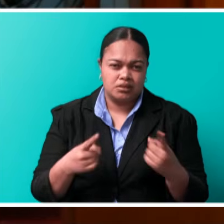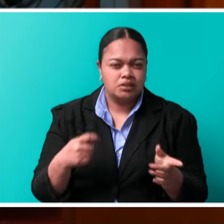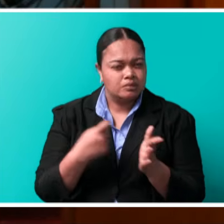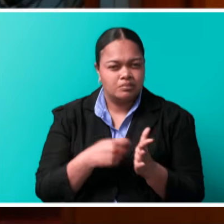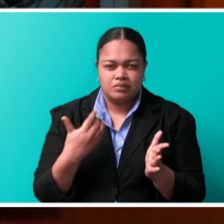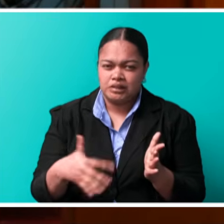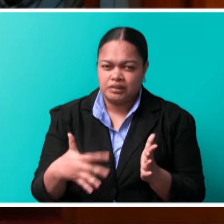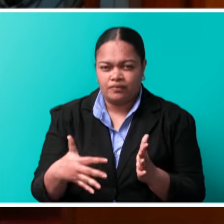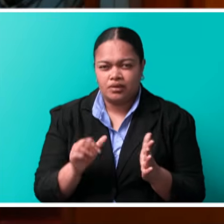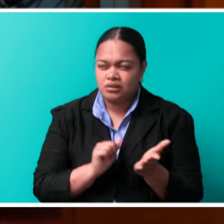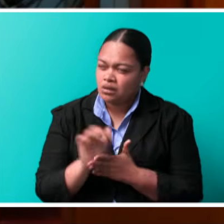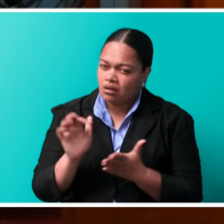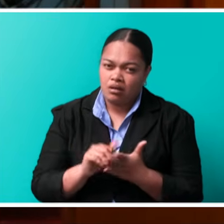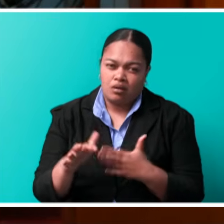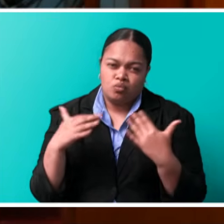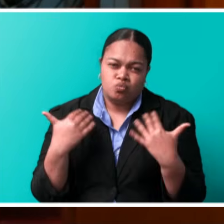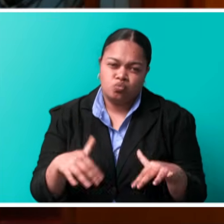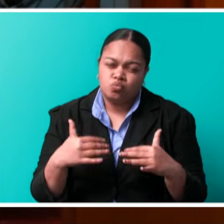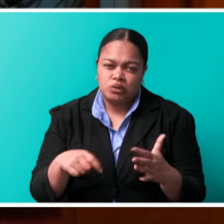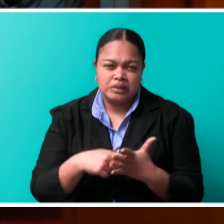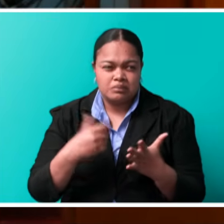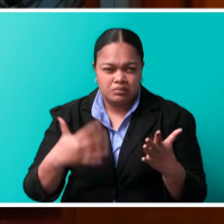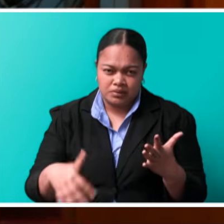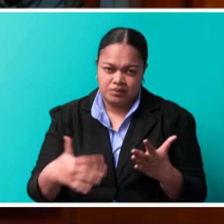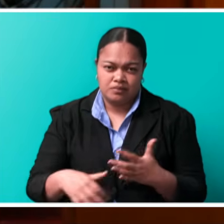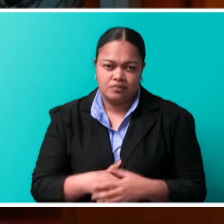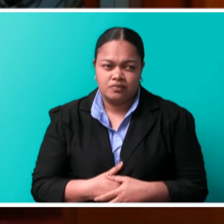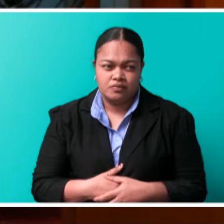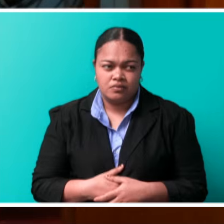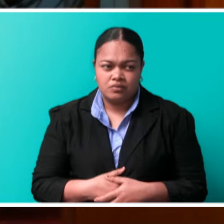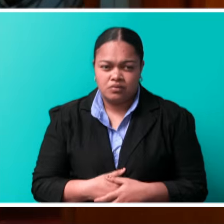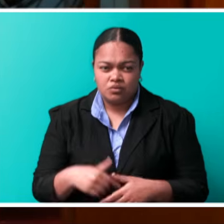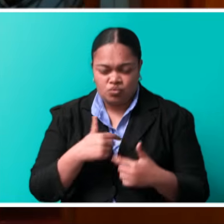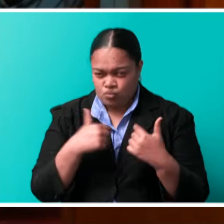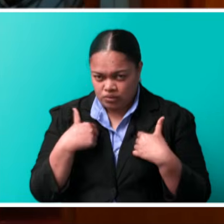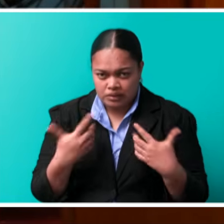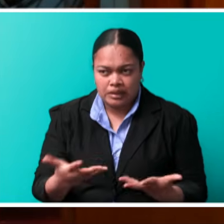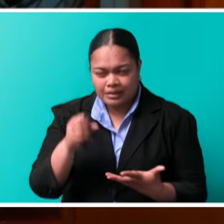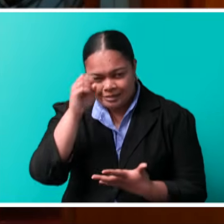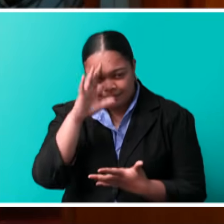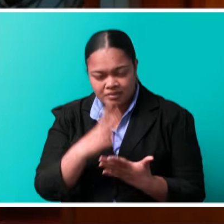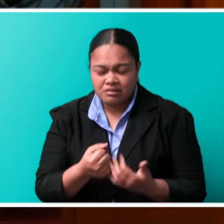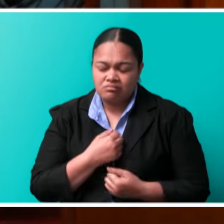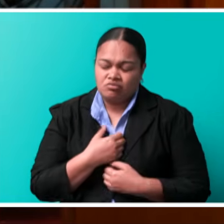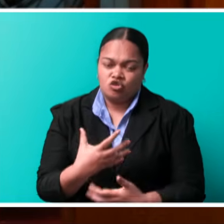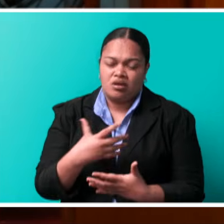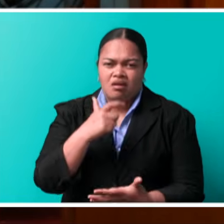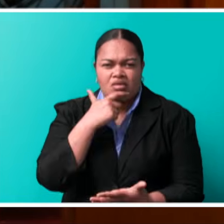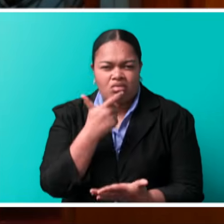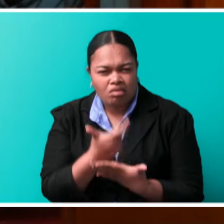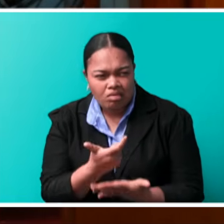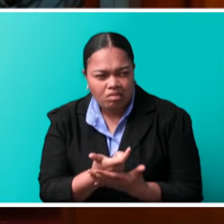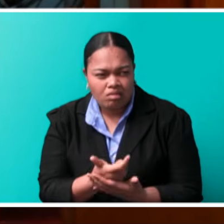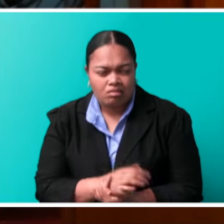in the market. In recent years, we have faced shocks that no government created,